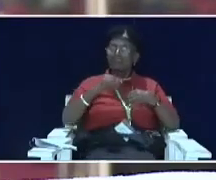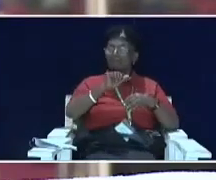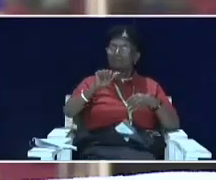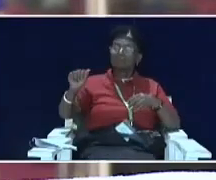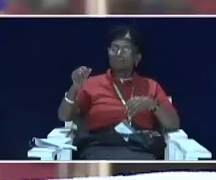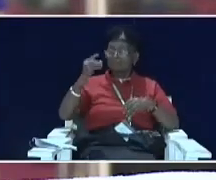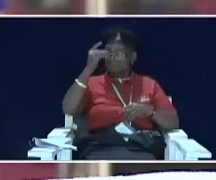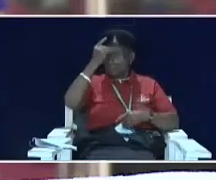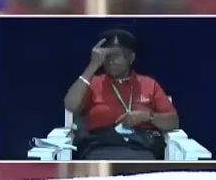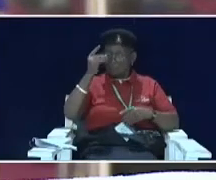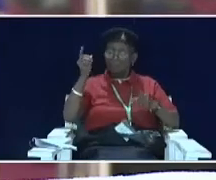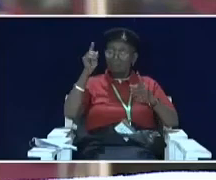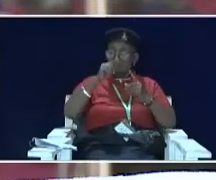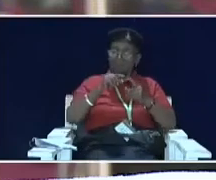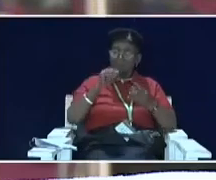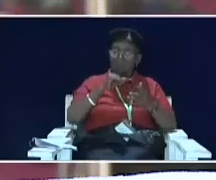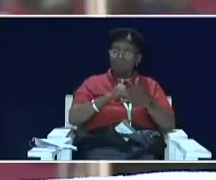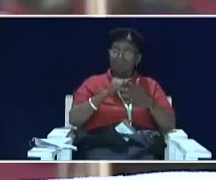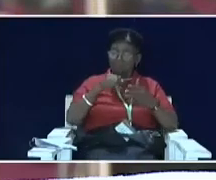until it has gone far.